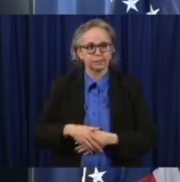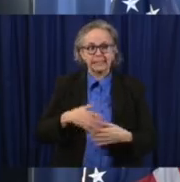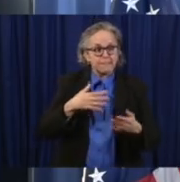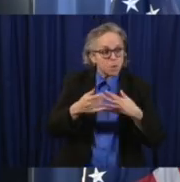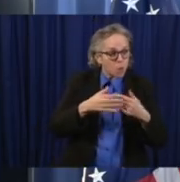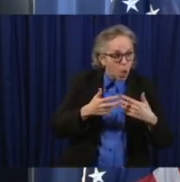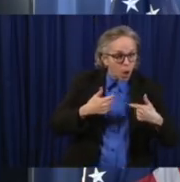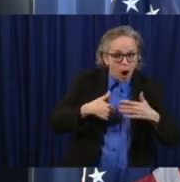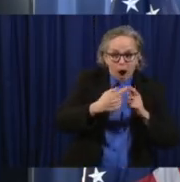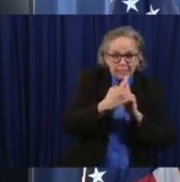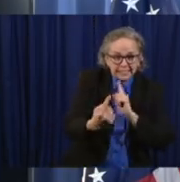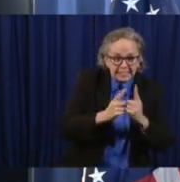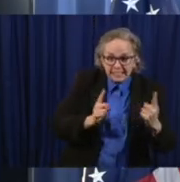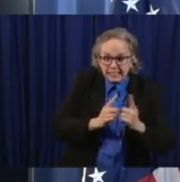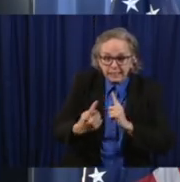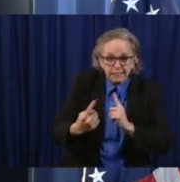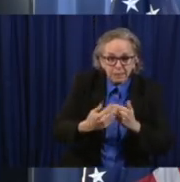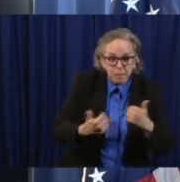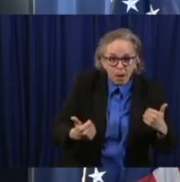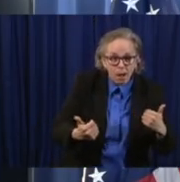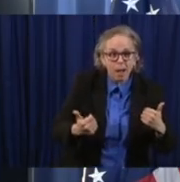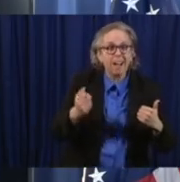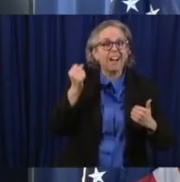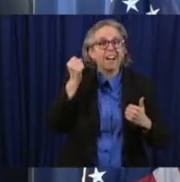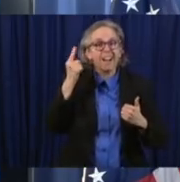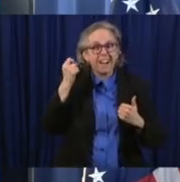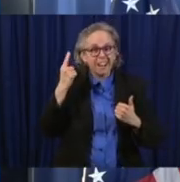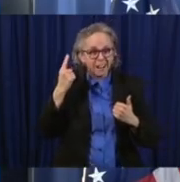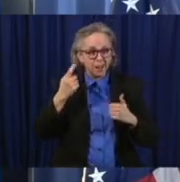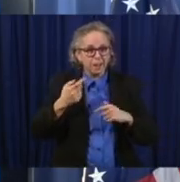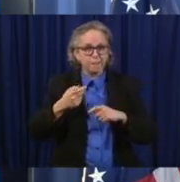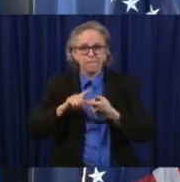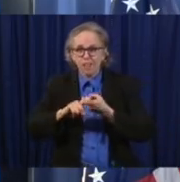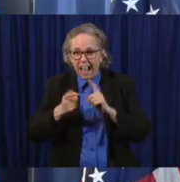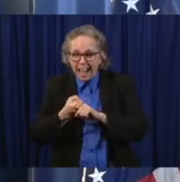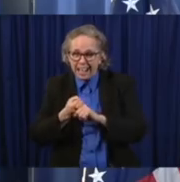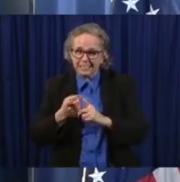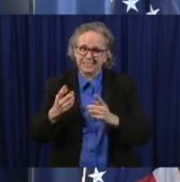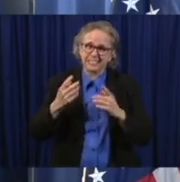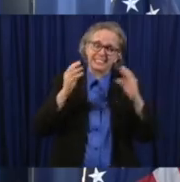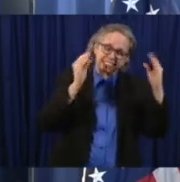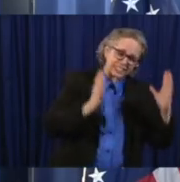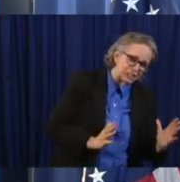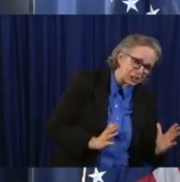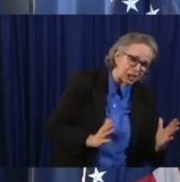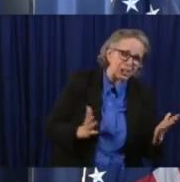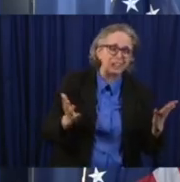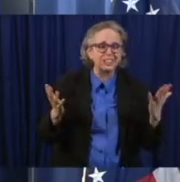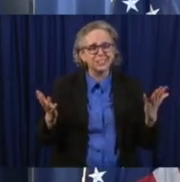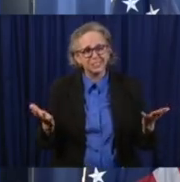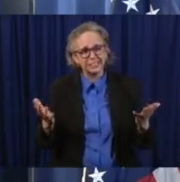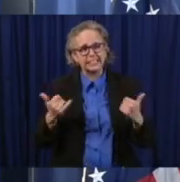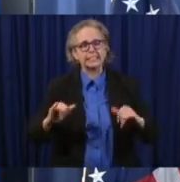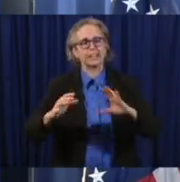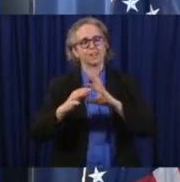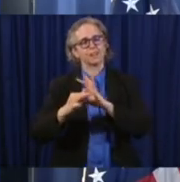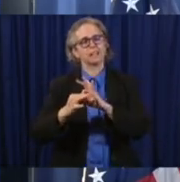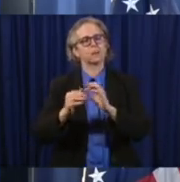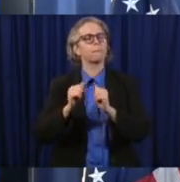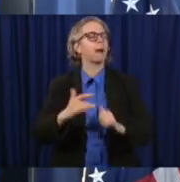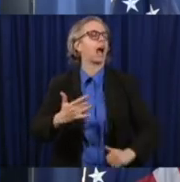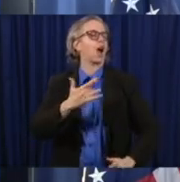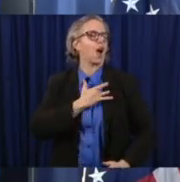from our friends and our teachers, we're still connected by heart.